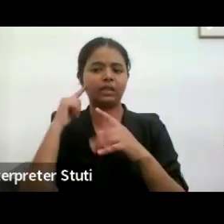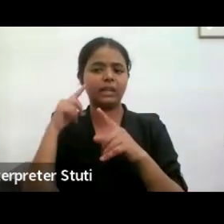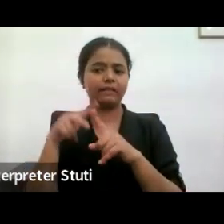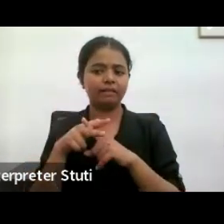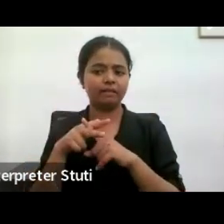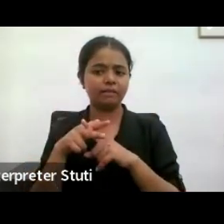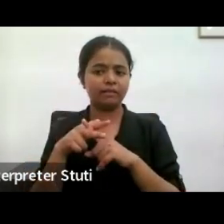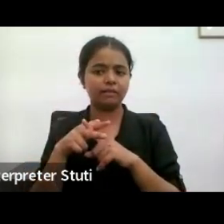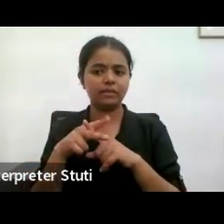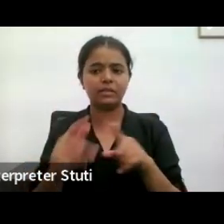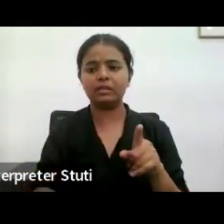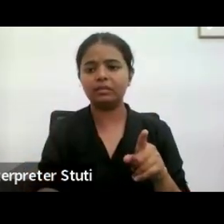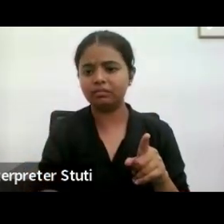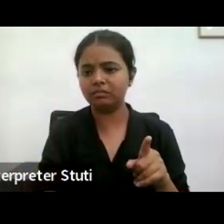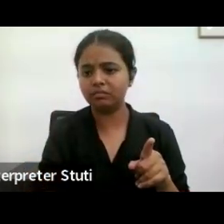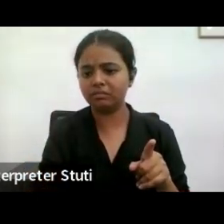well, of